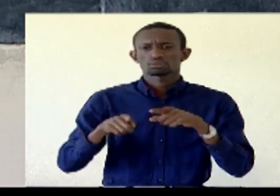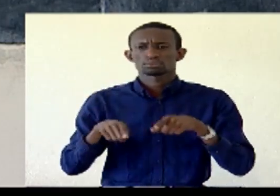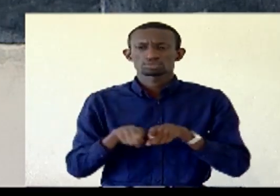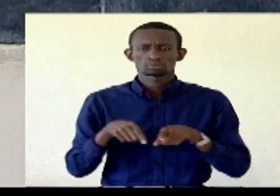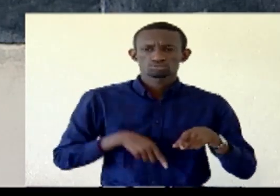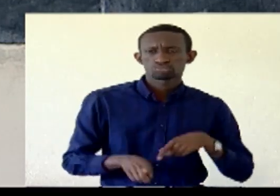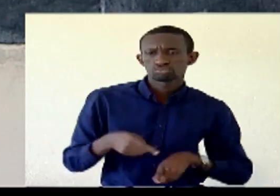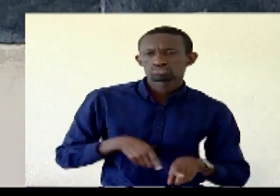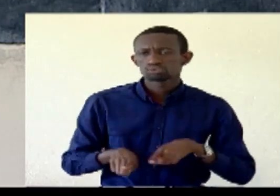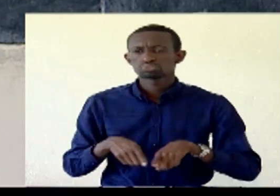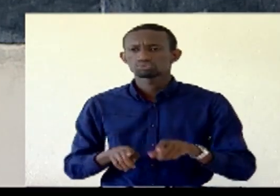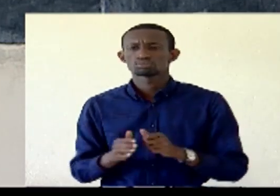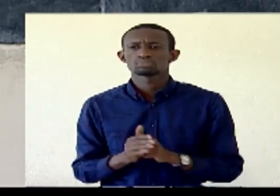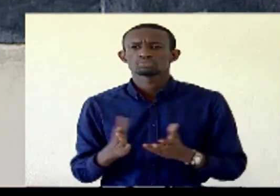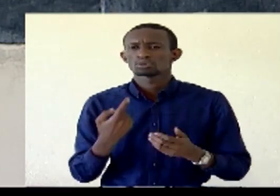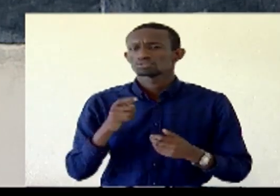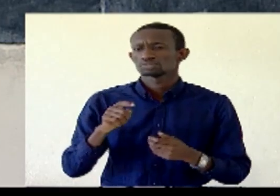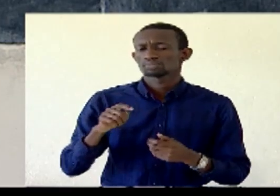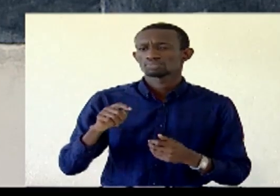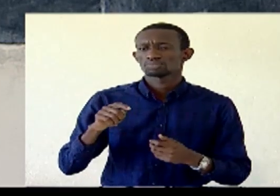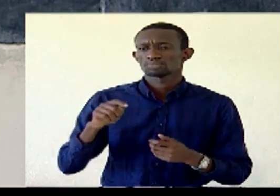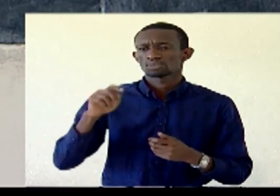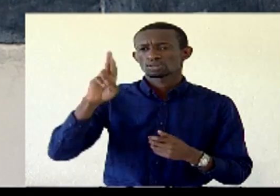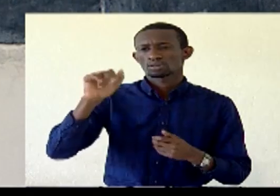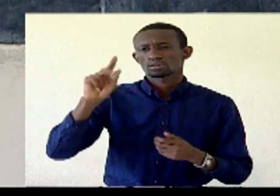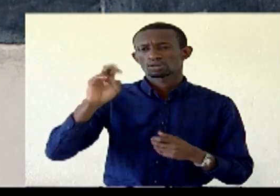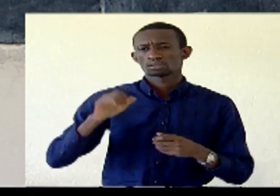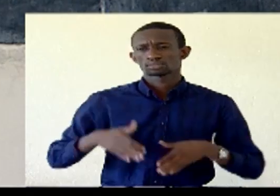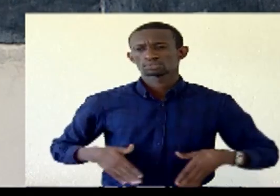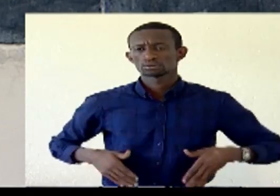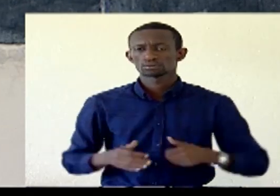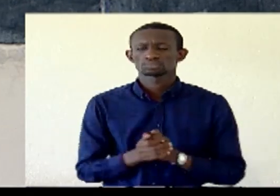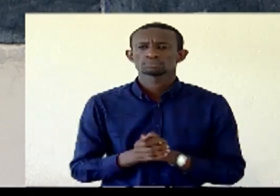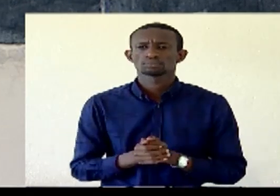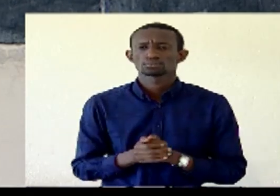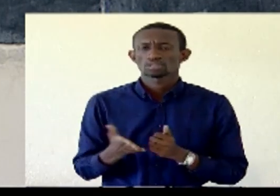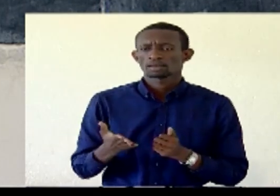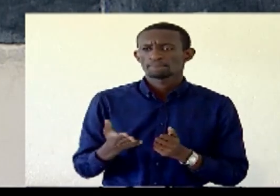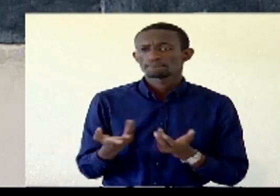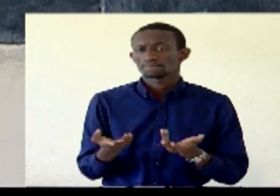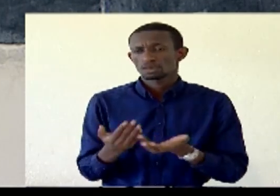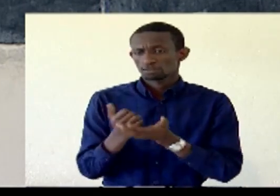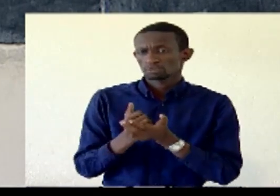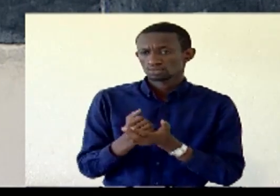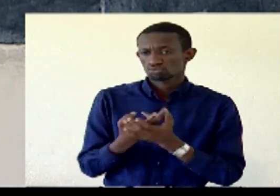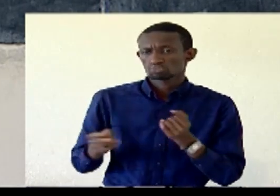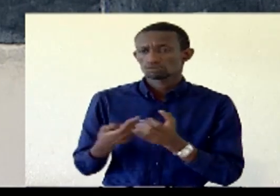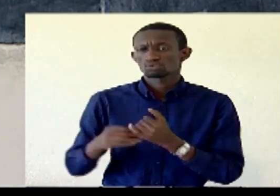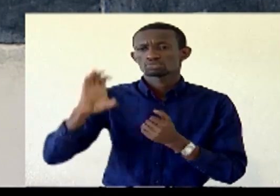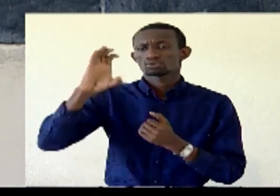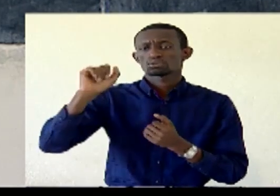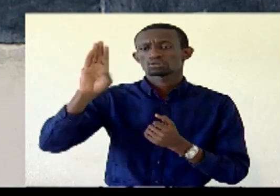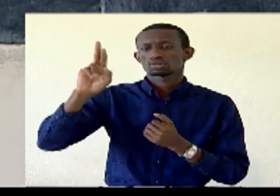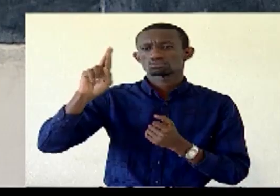lungs, and we say the lungs is also an excreted organ which excretes the carbon dioxide, and